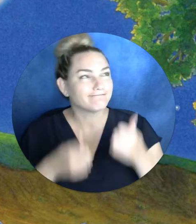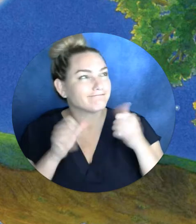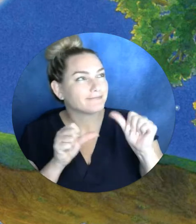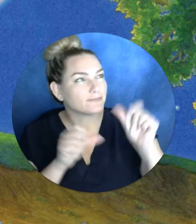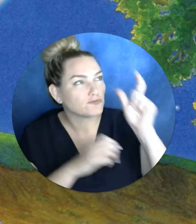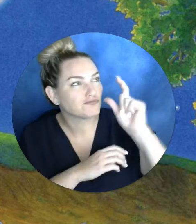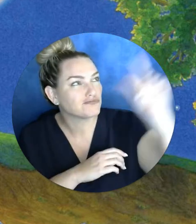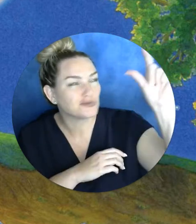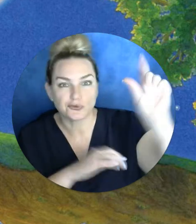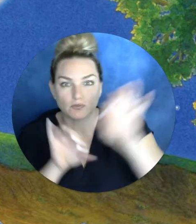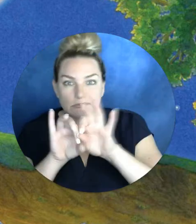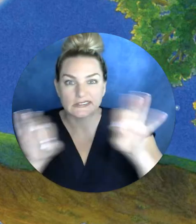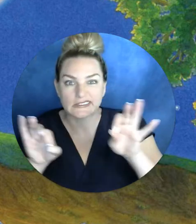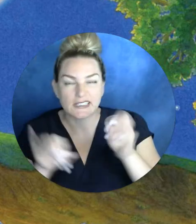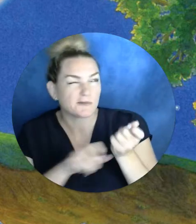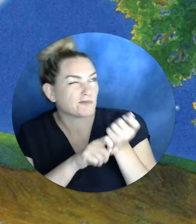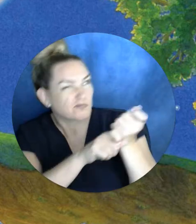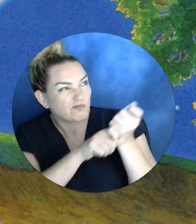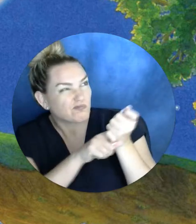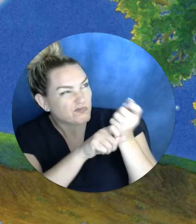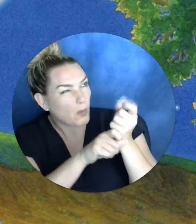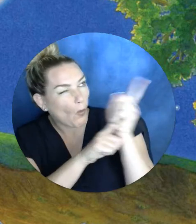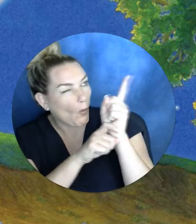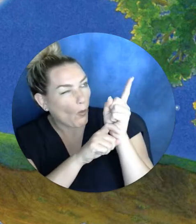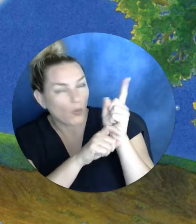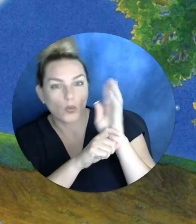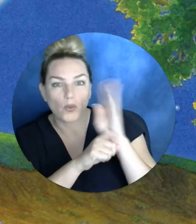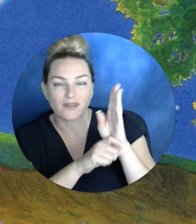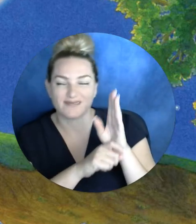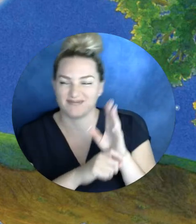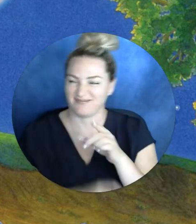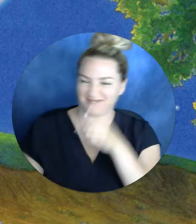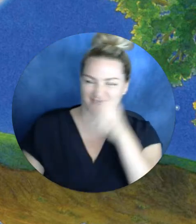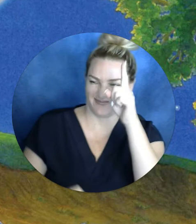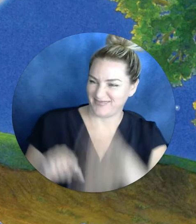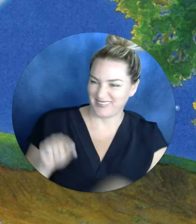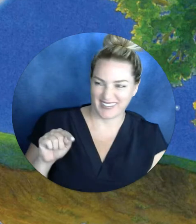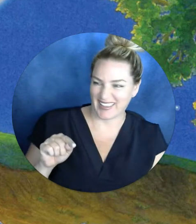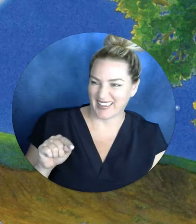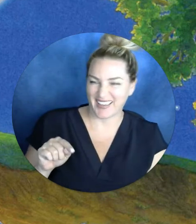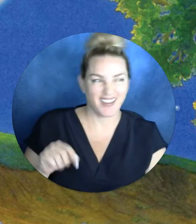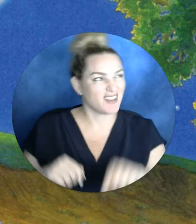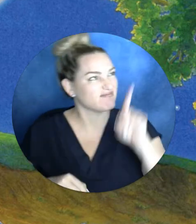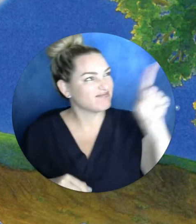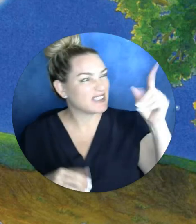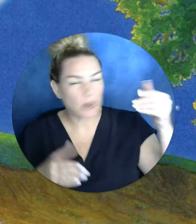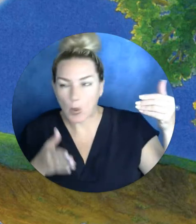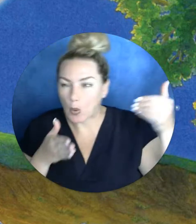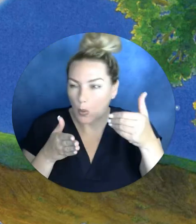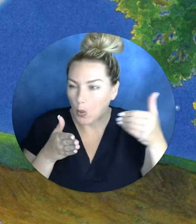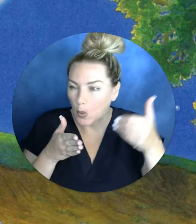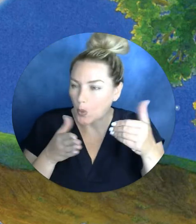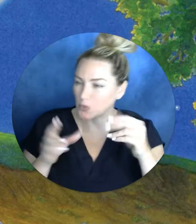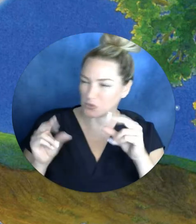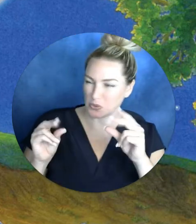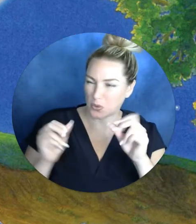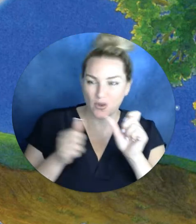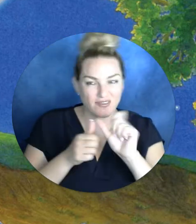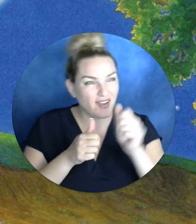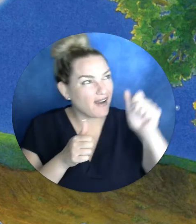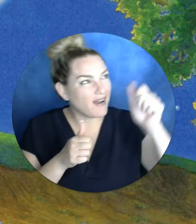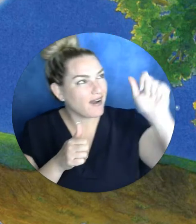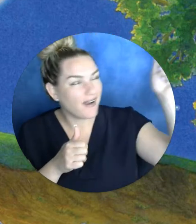the moon." "You'll never do that," said Hedgehog. "It's not as close as it looks."